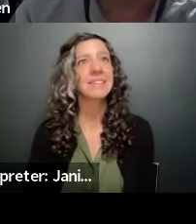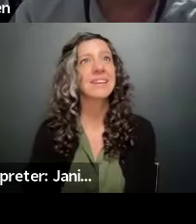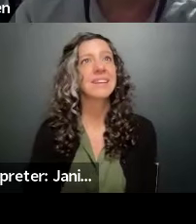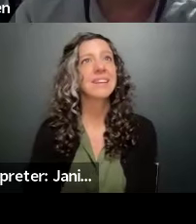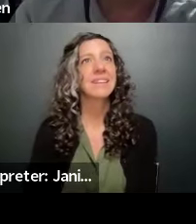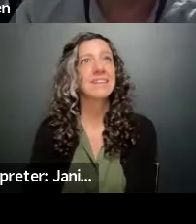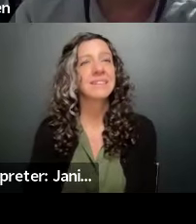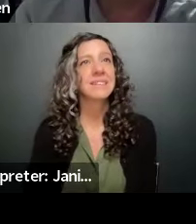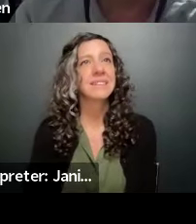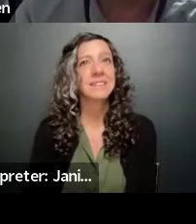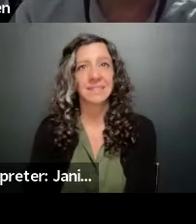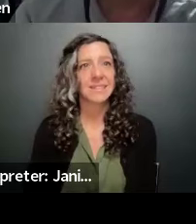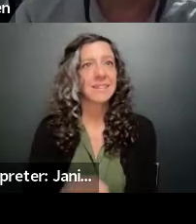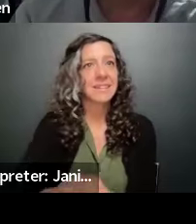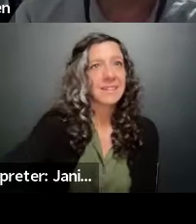Travis?